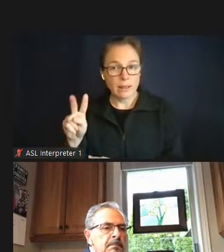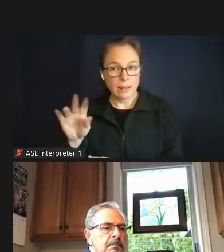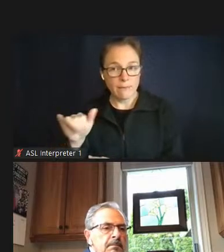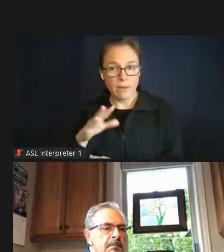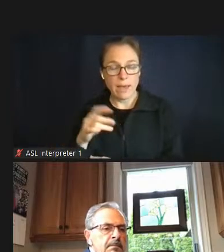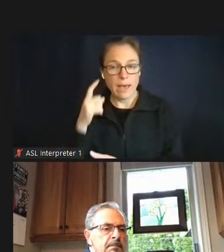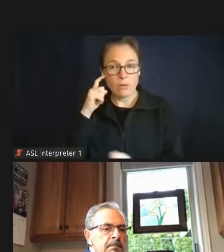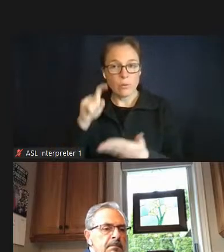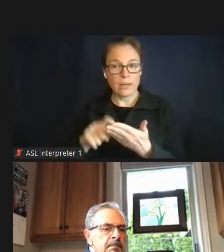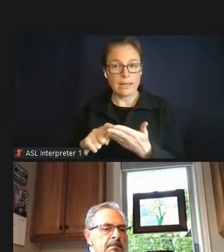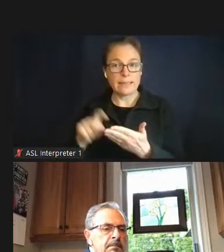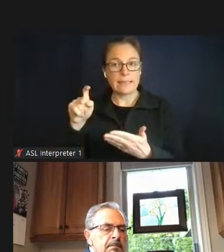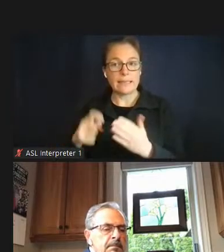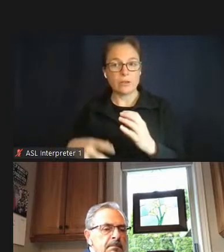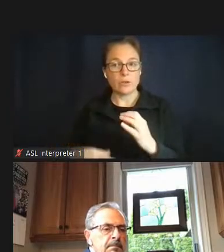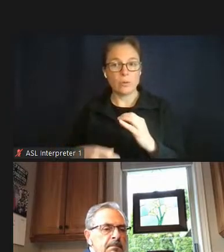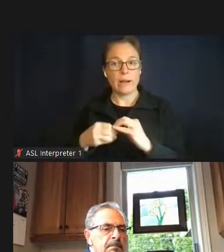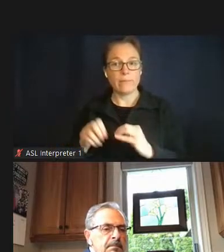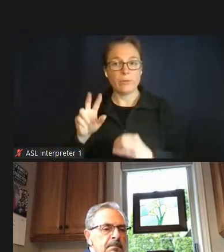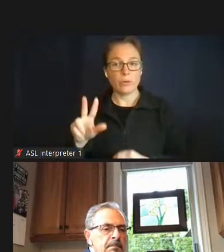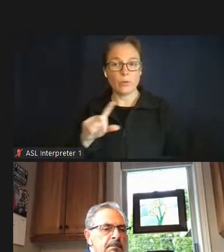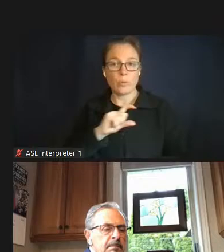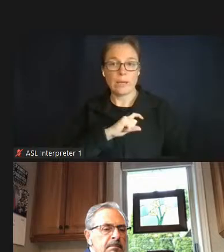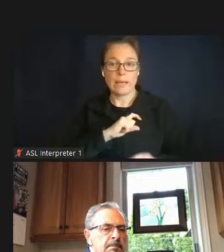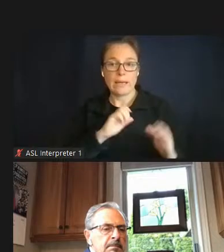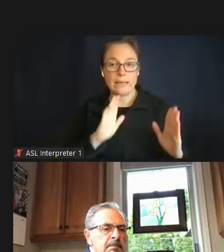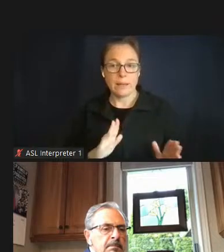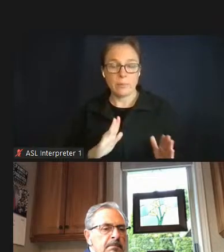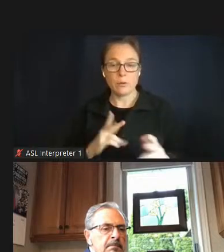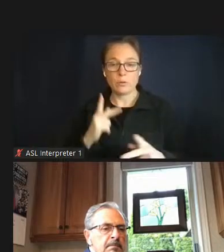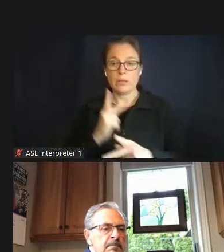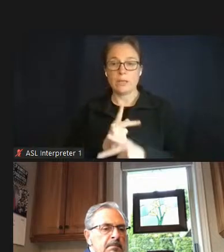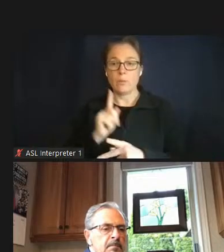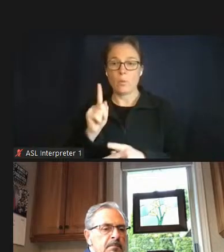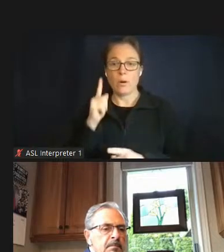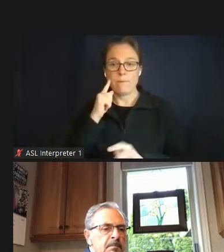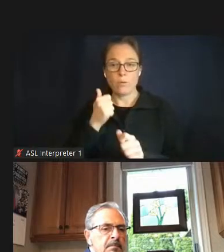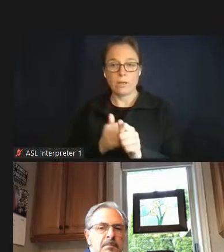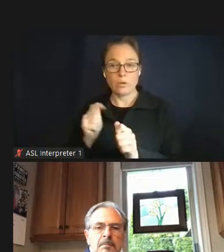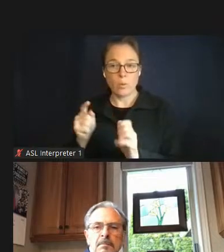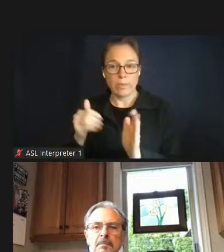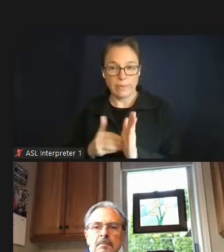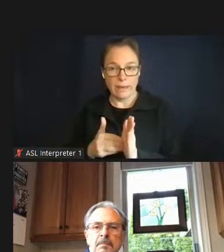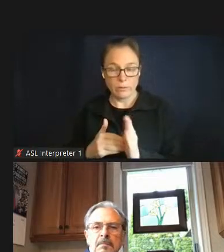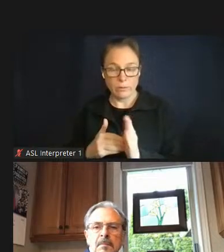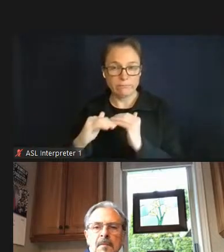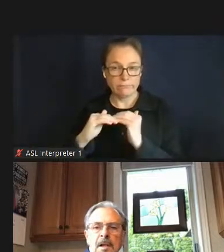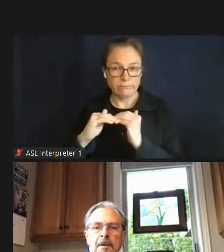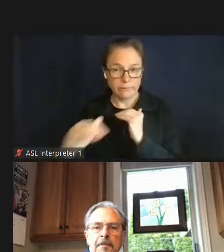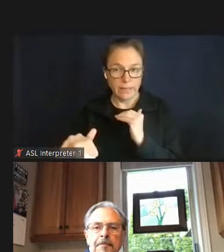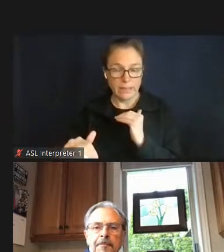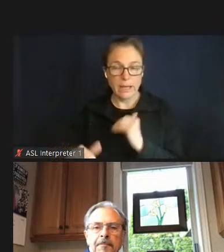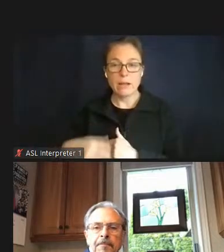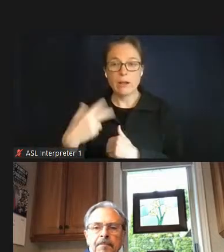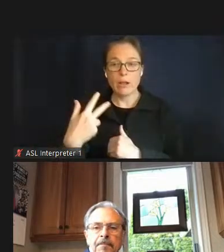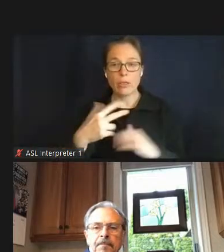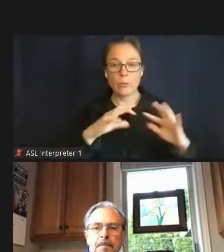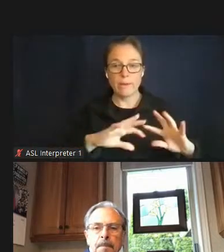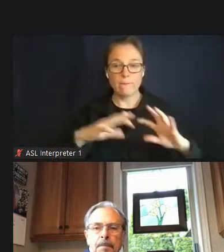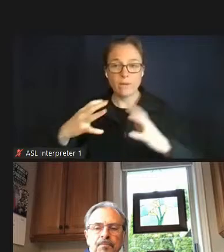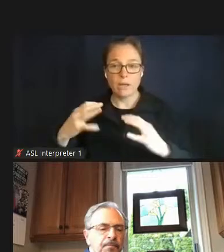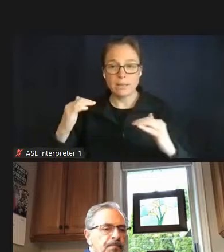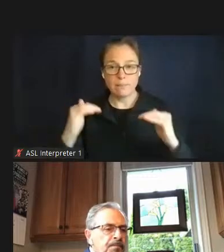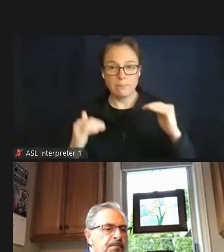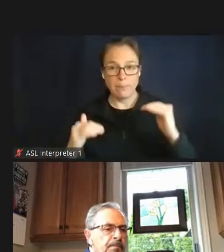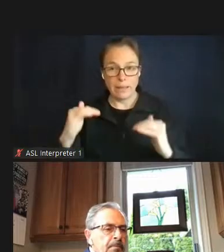3 deputies in the general fund to keep that officer per thousand level and all 3 funds balanced for the population.